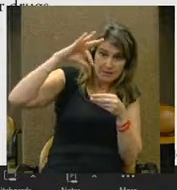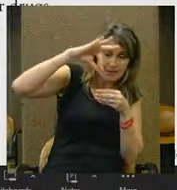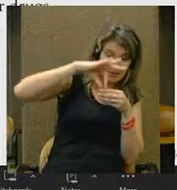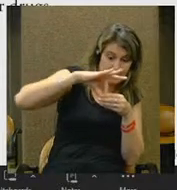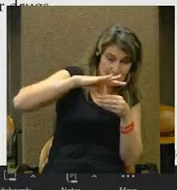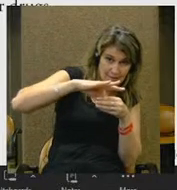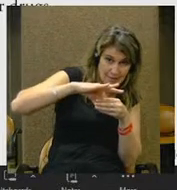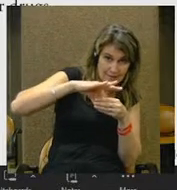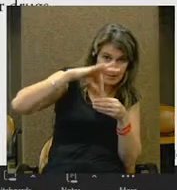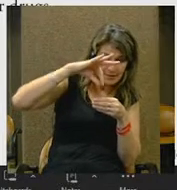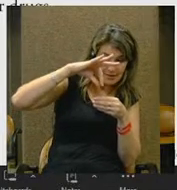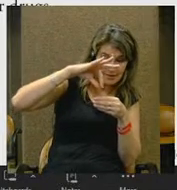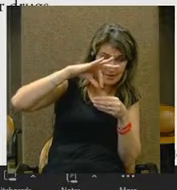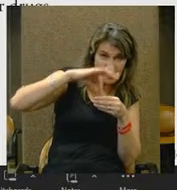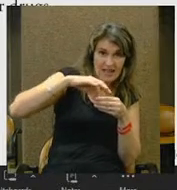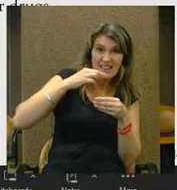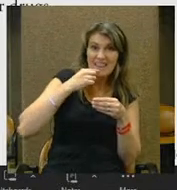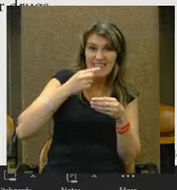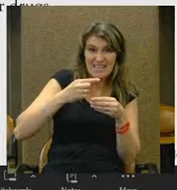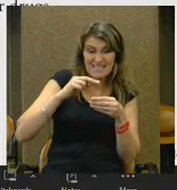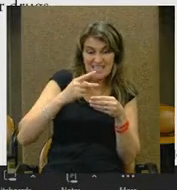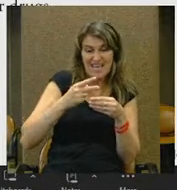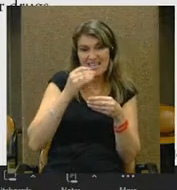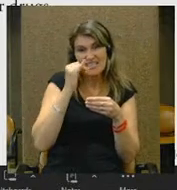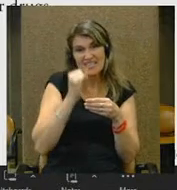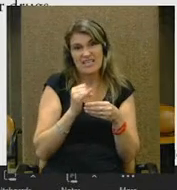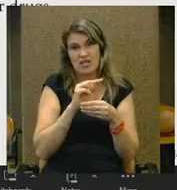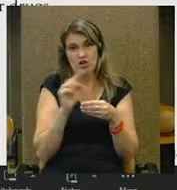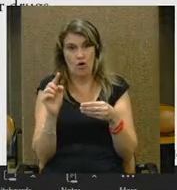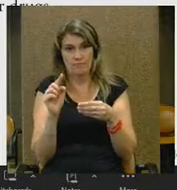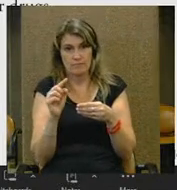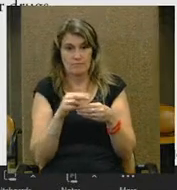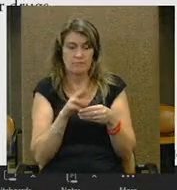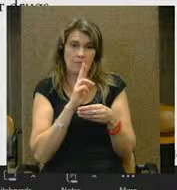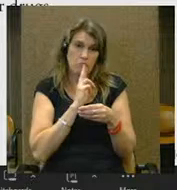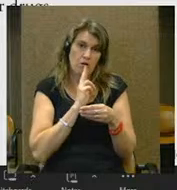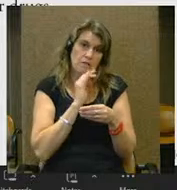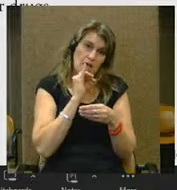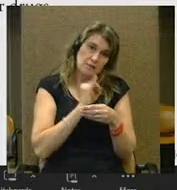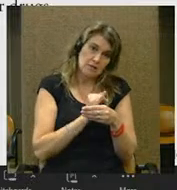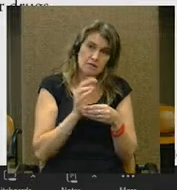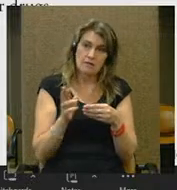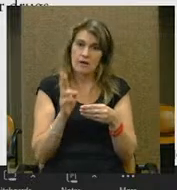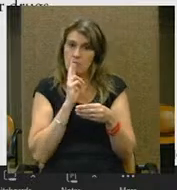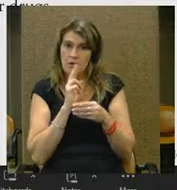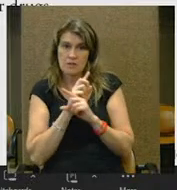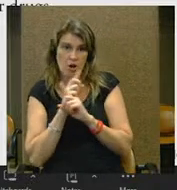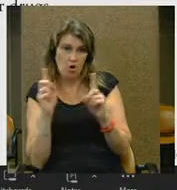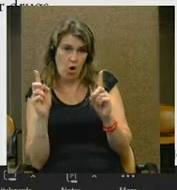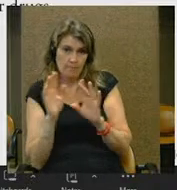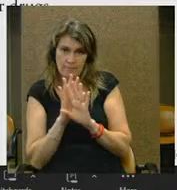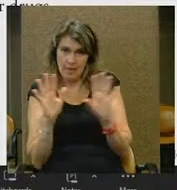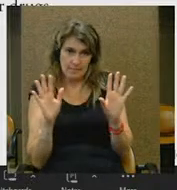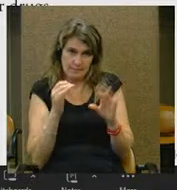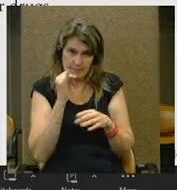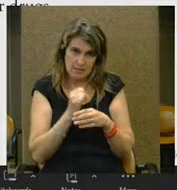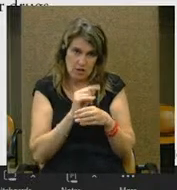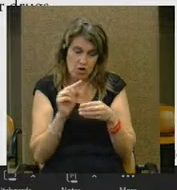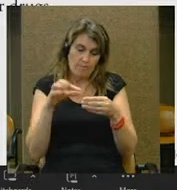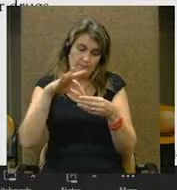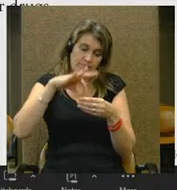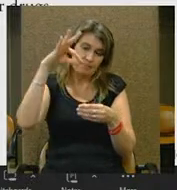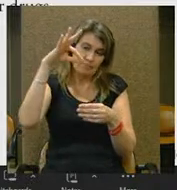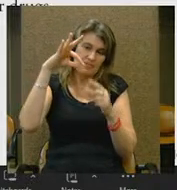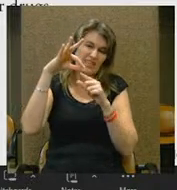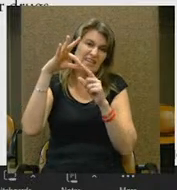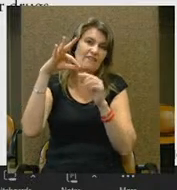let you know yes or no whether or not there's fentanyl in there. And so the drug checking could be a little bit